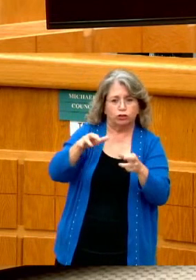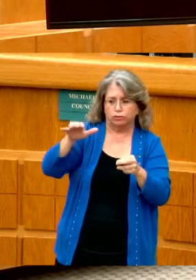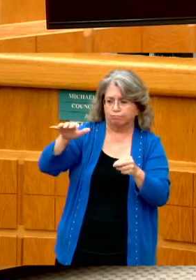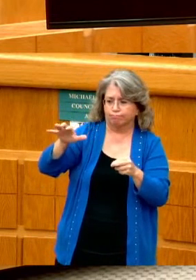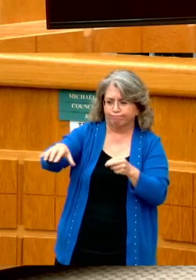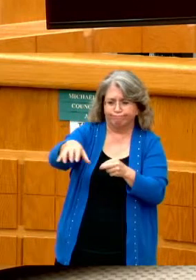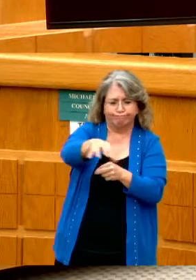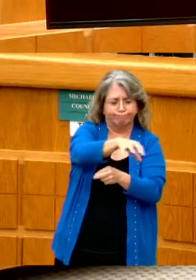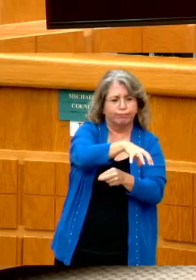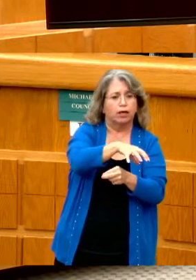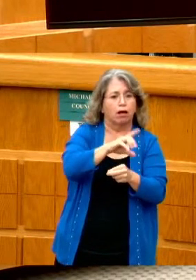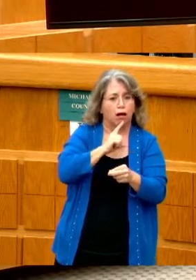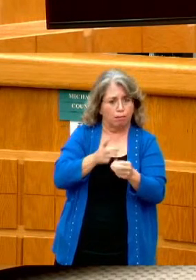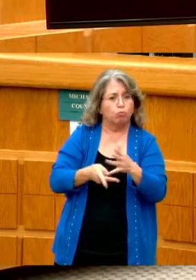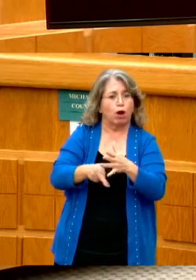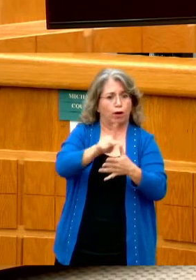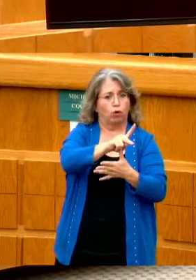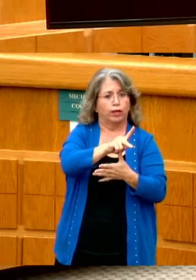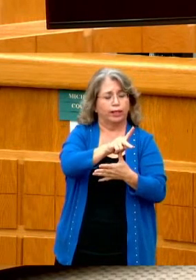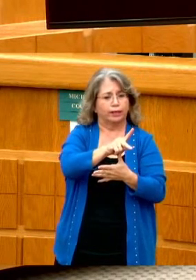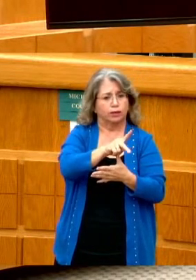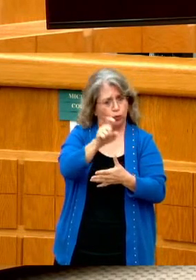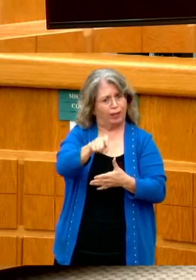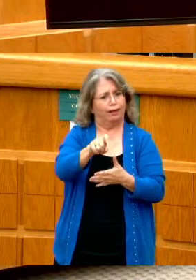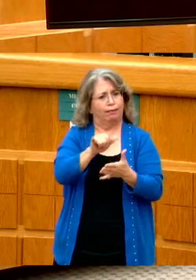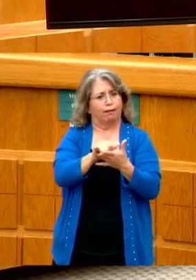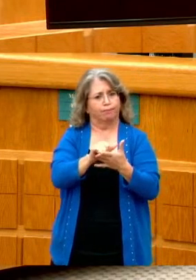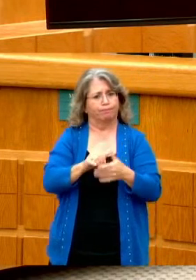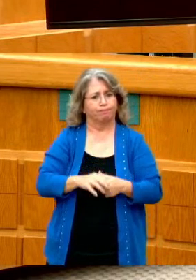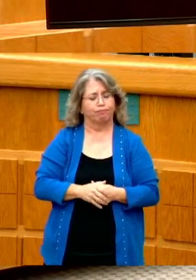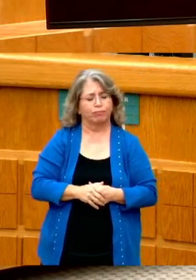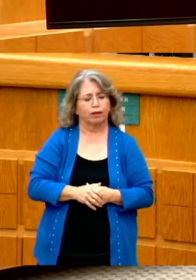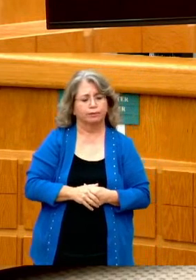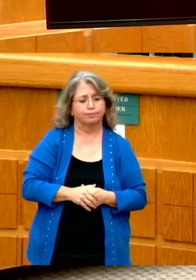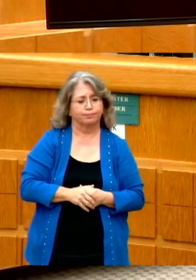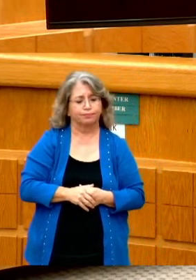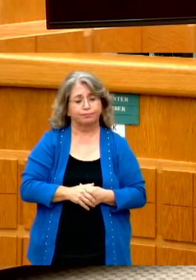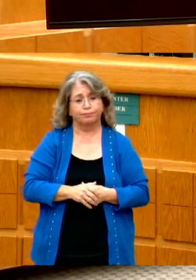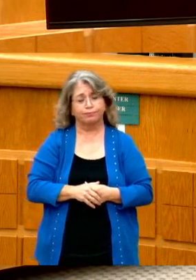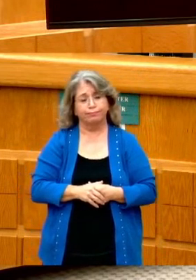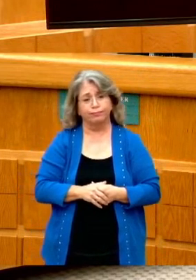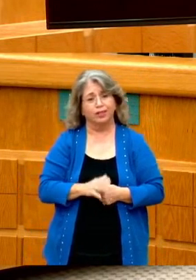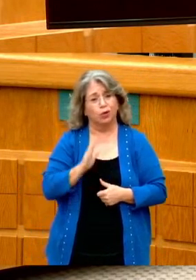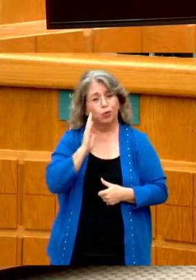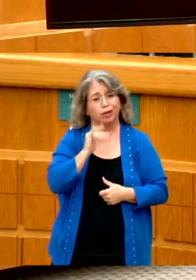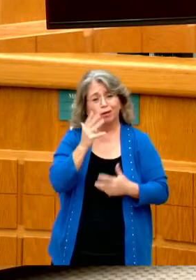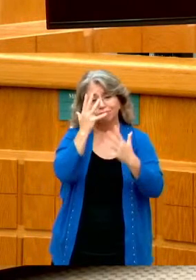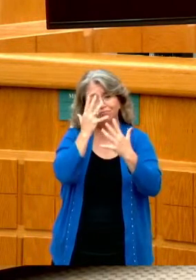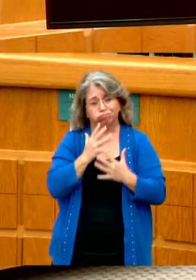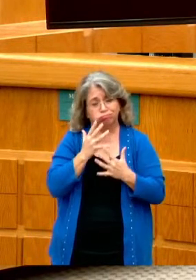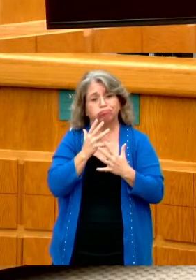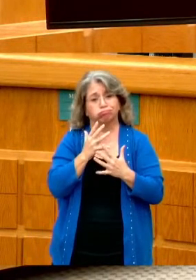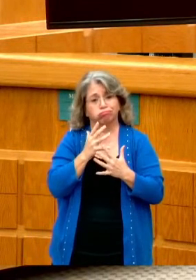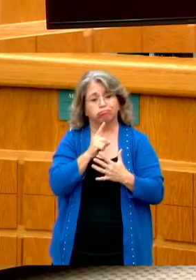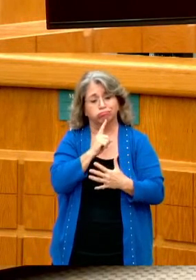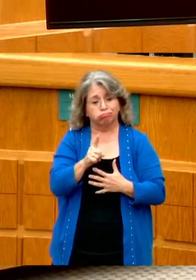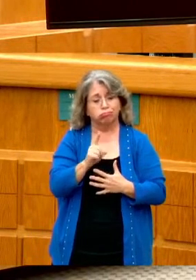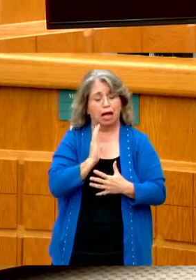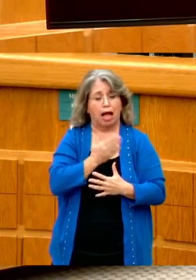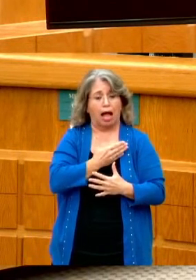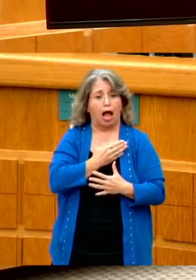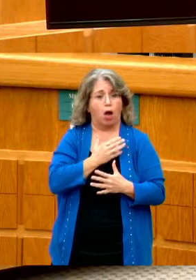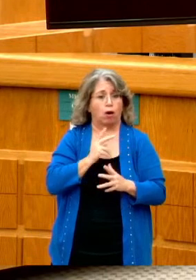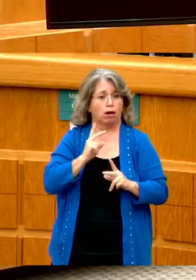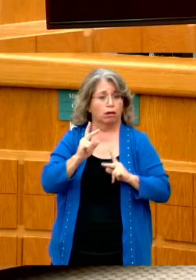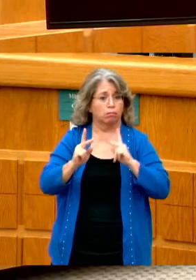get priority because we need it. Unfortunately, as we know, the sad truth is that our population is more at risk than